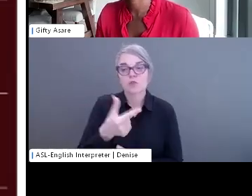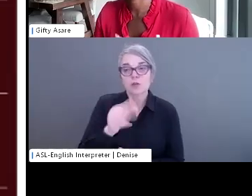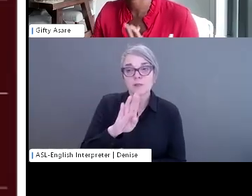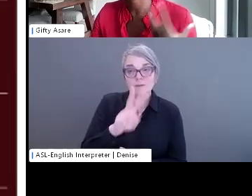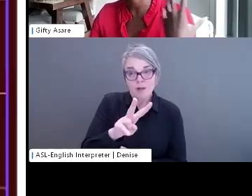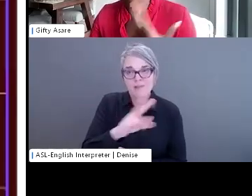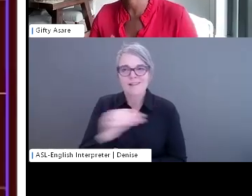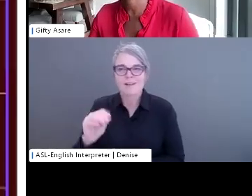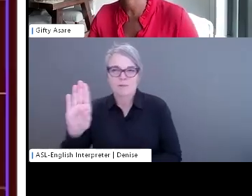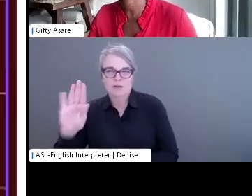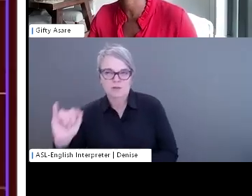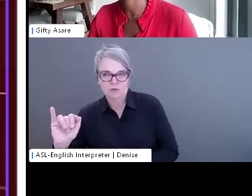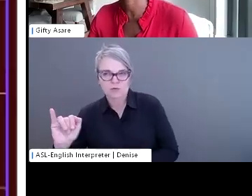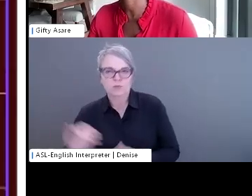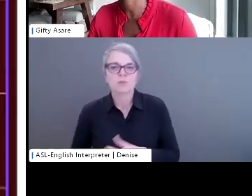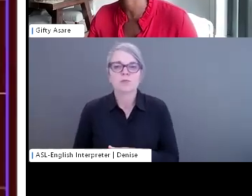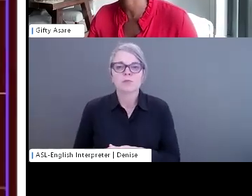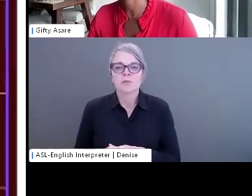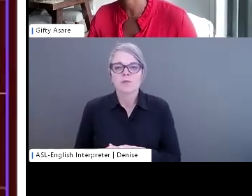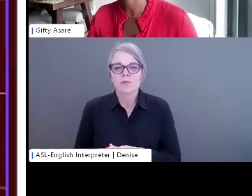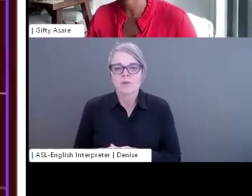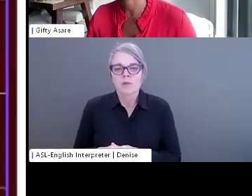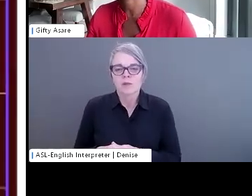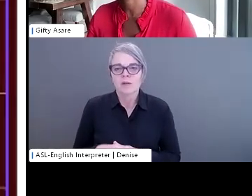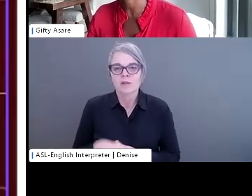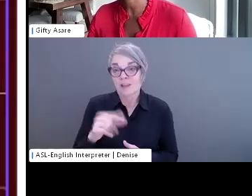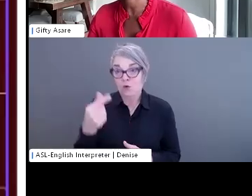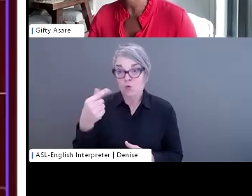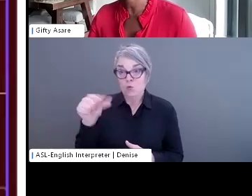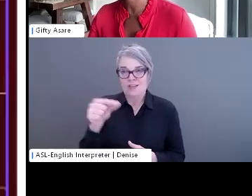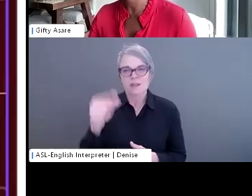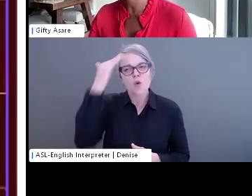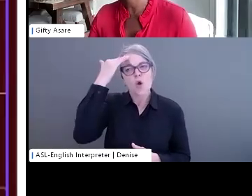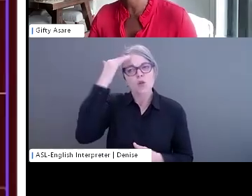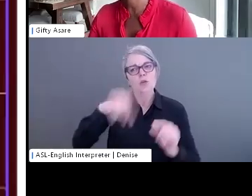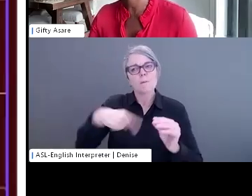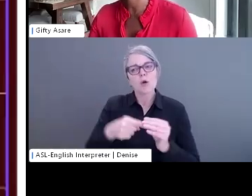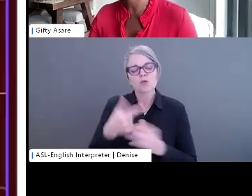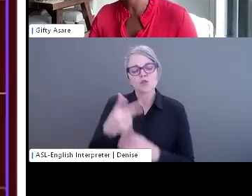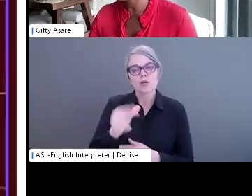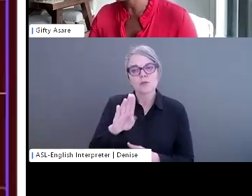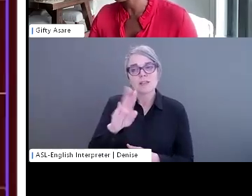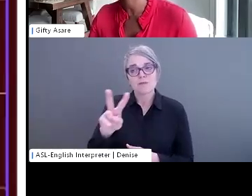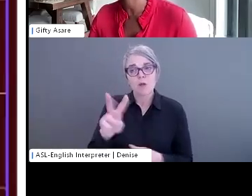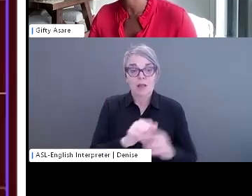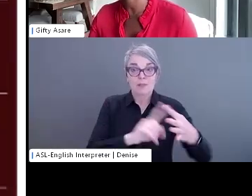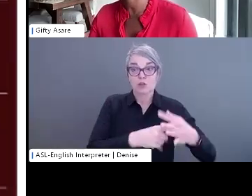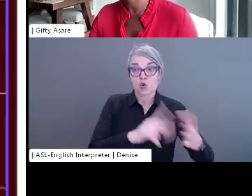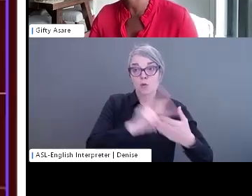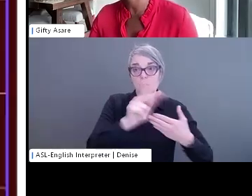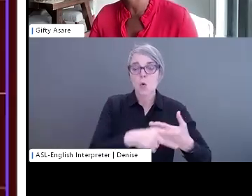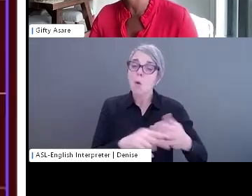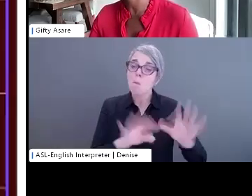saw was that the knowledge of gender-based violence, and so that's the green line here, was fairly good at the start of the program and still